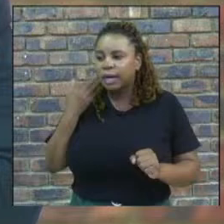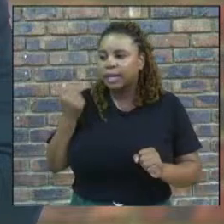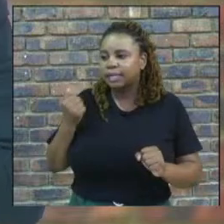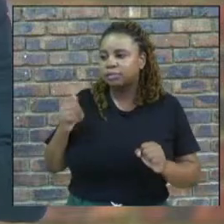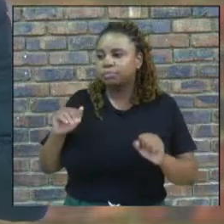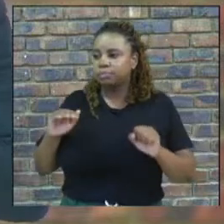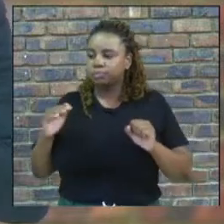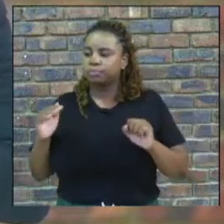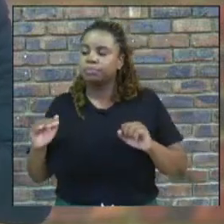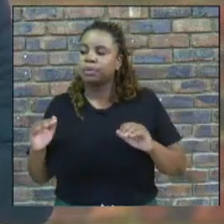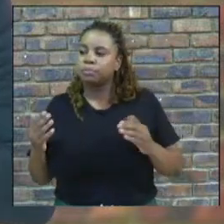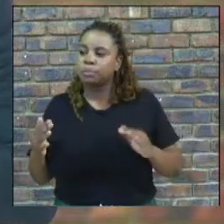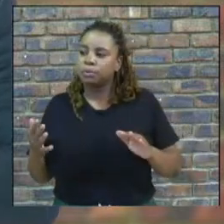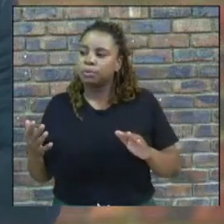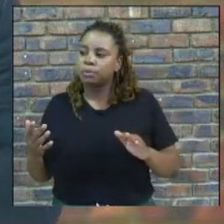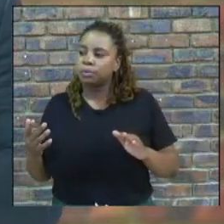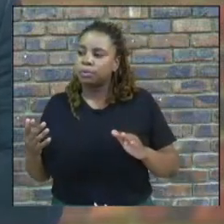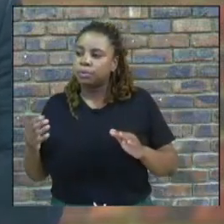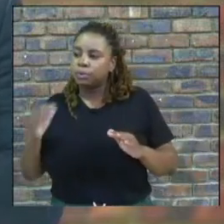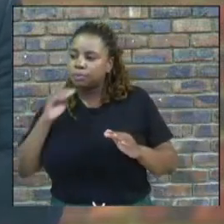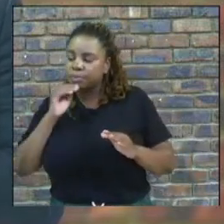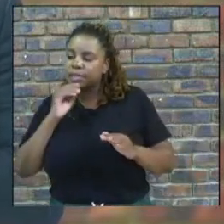country.